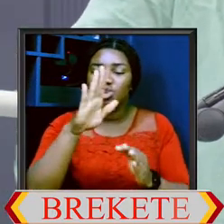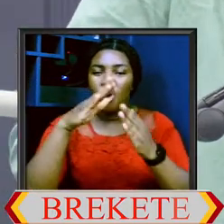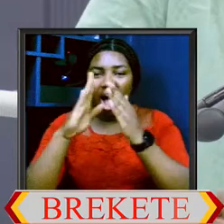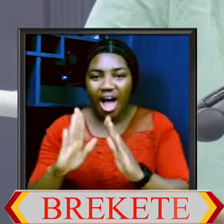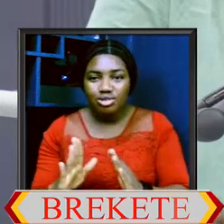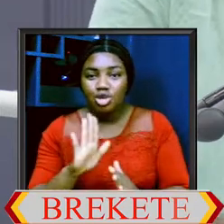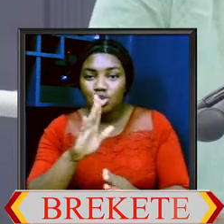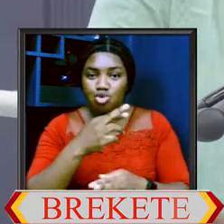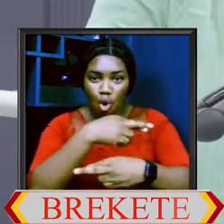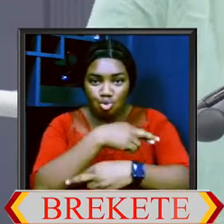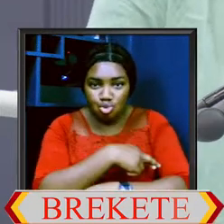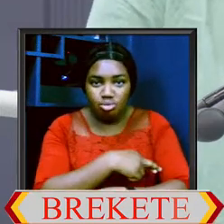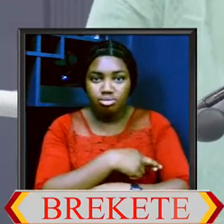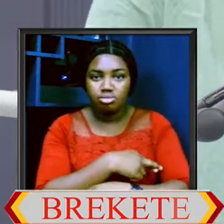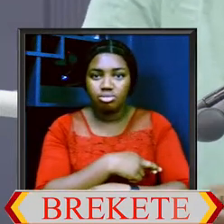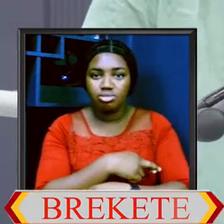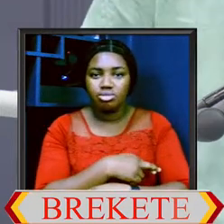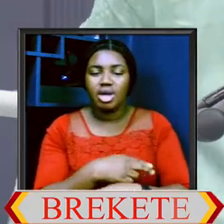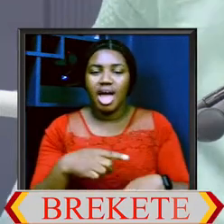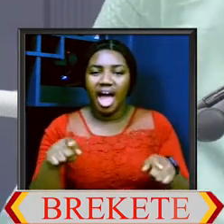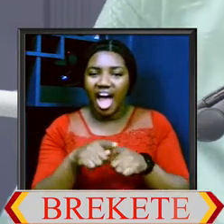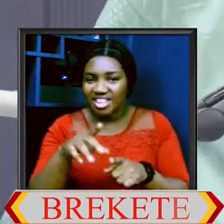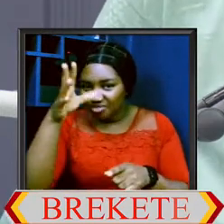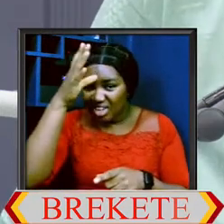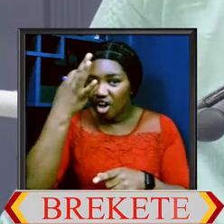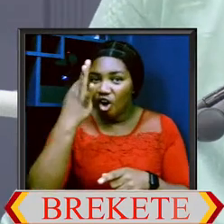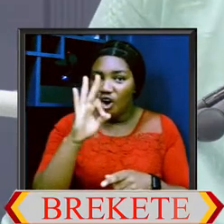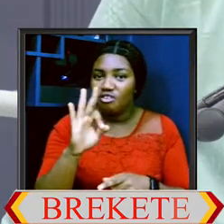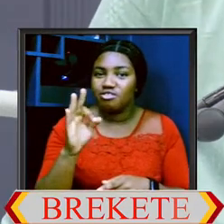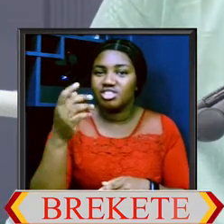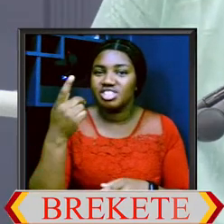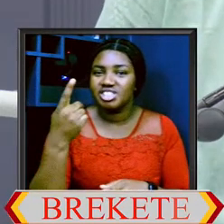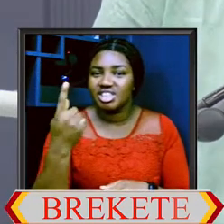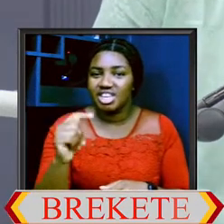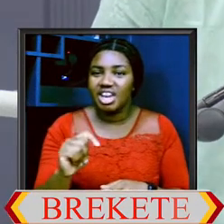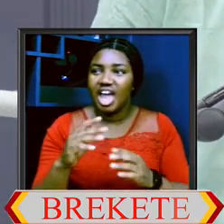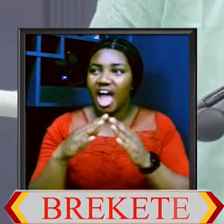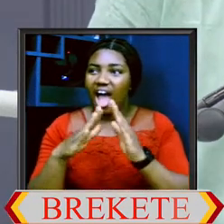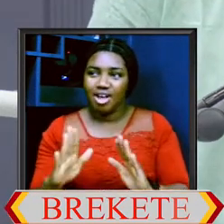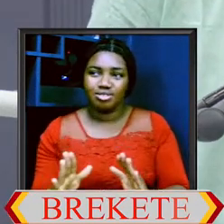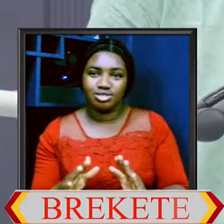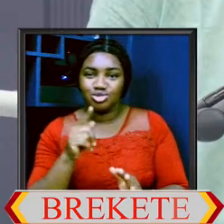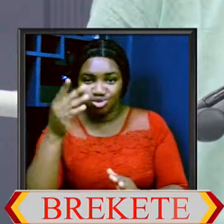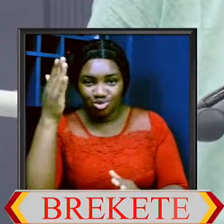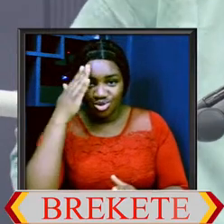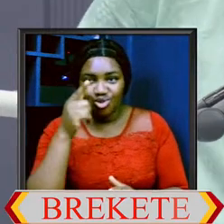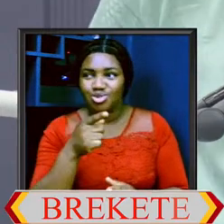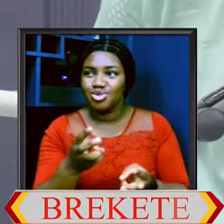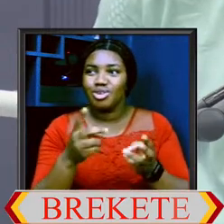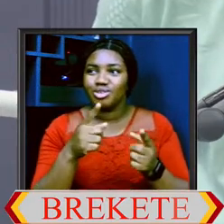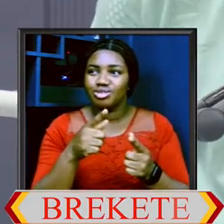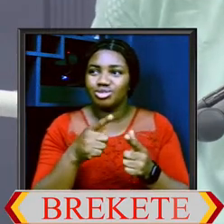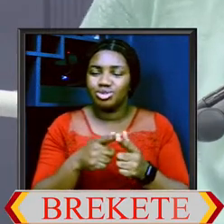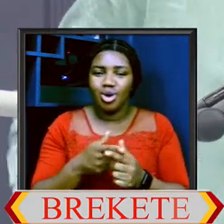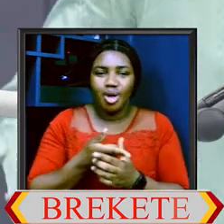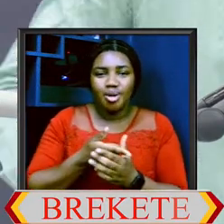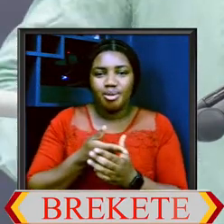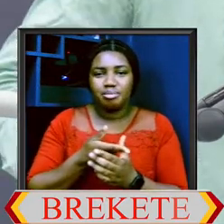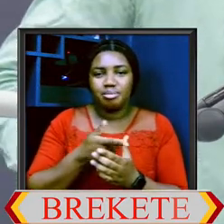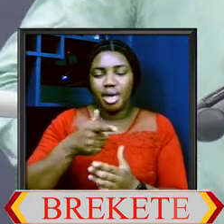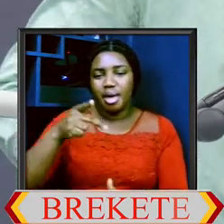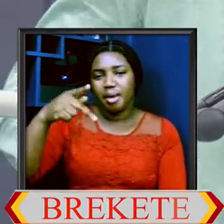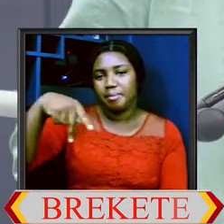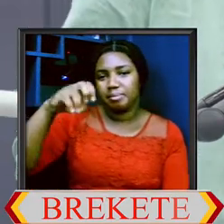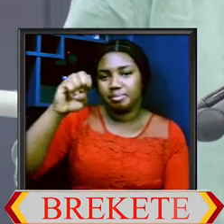house that early morning pece you know say mes they follow ESC she